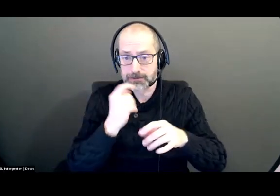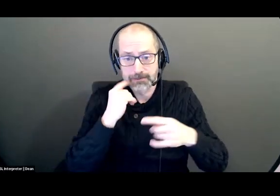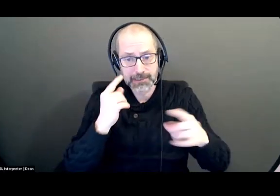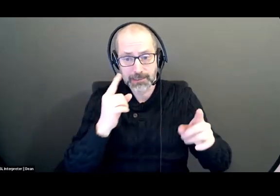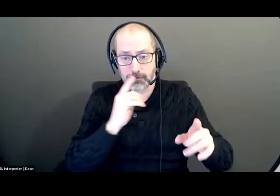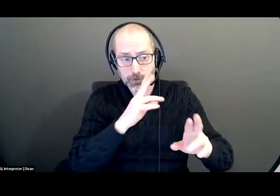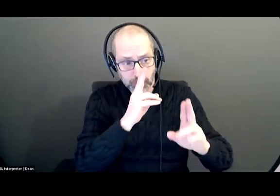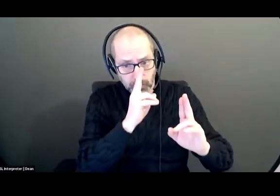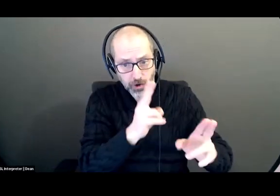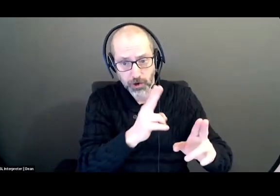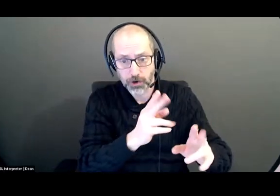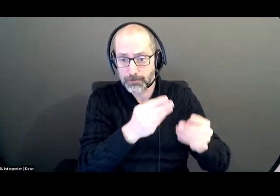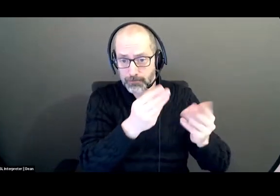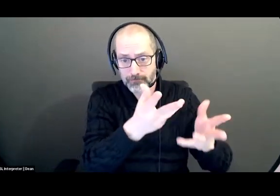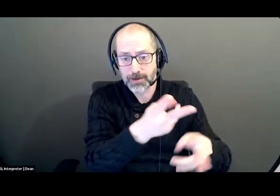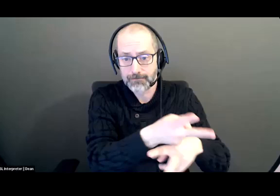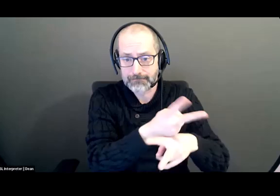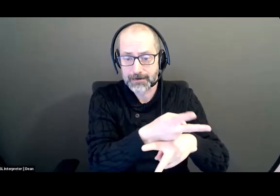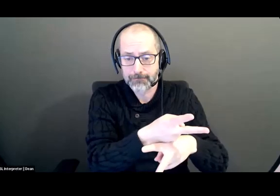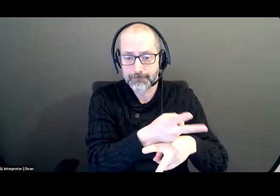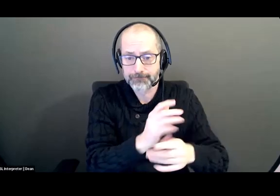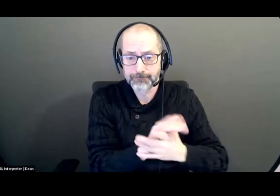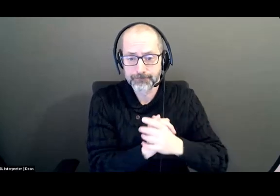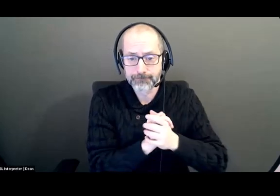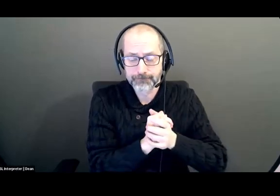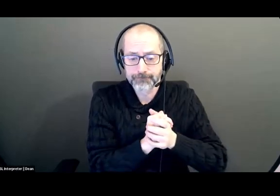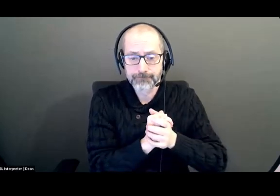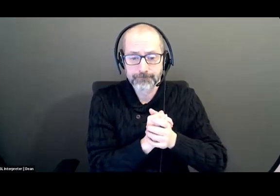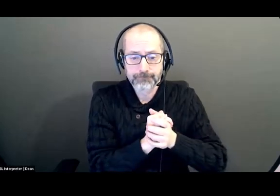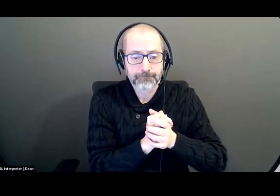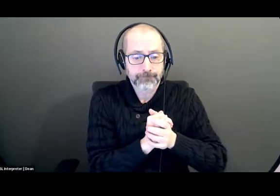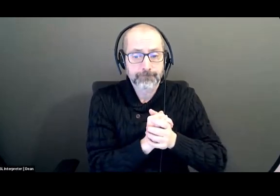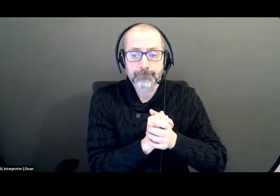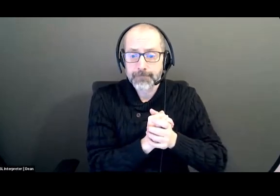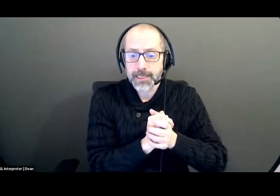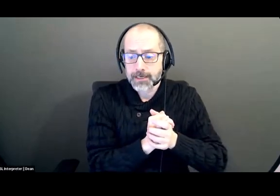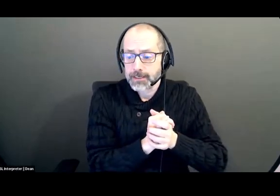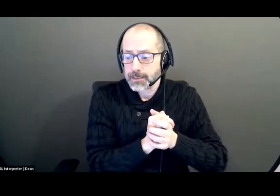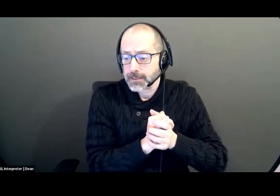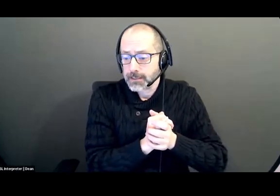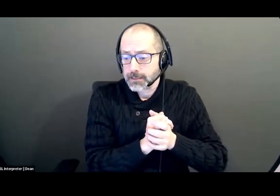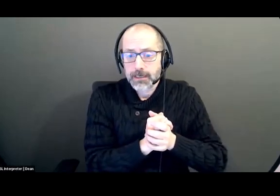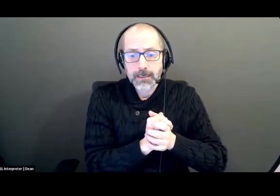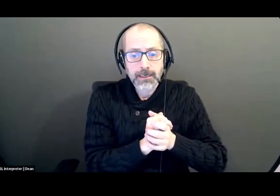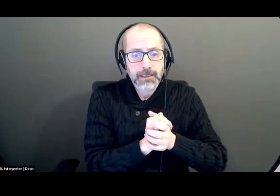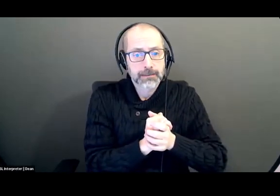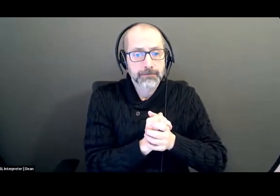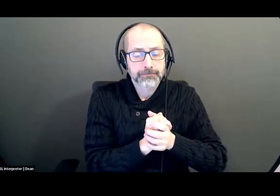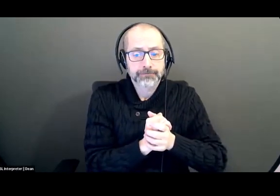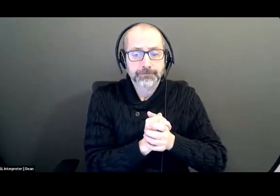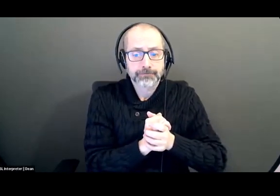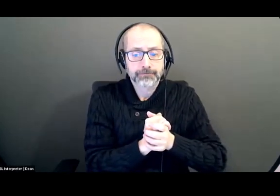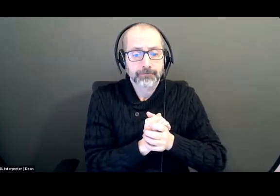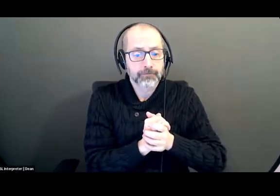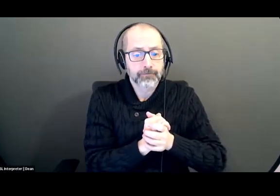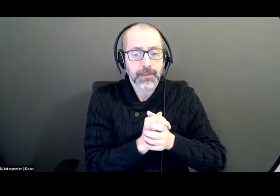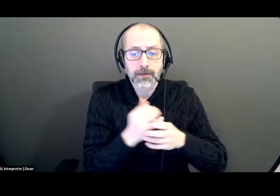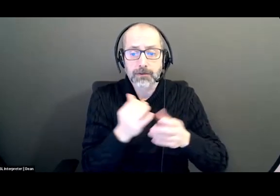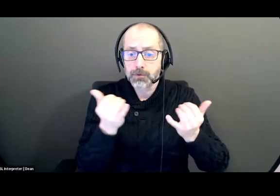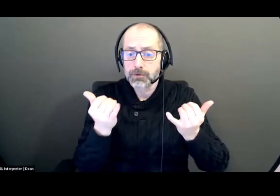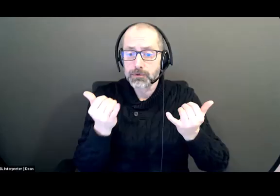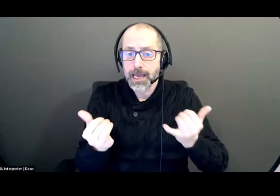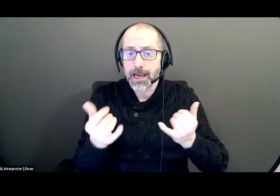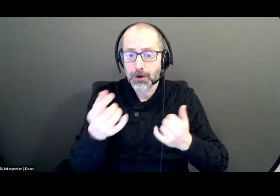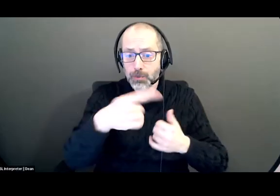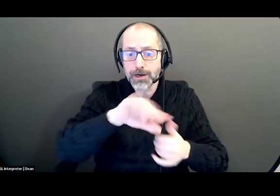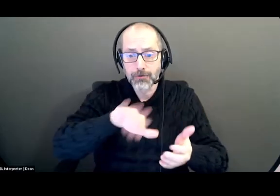feeling stretched or when systems might feel like they're pushing back? And when the people who need care the most are